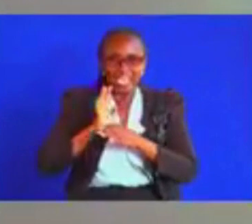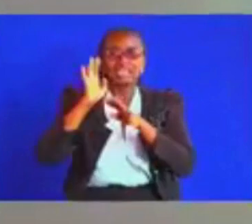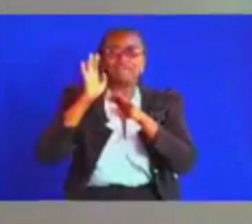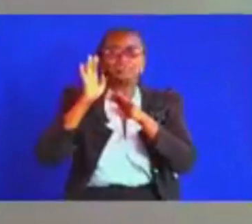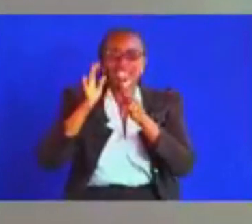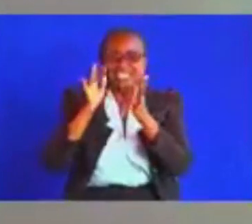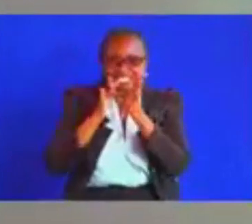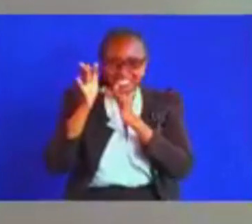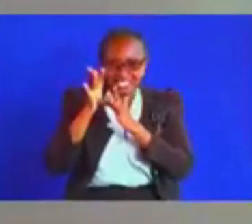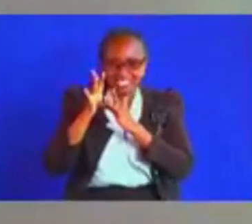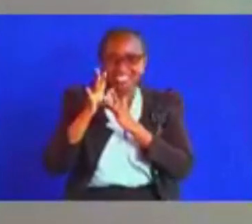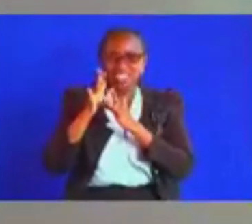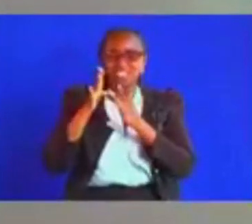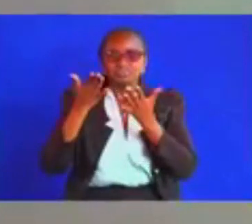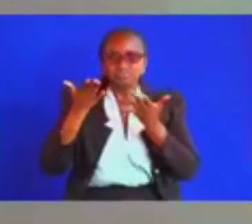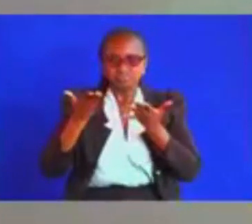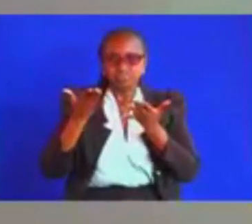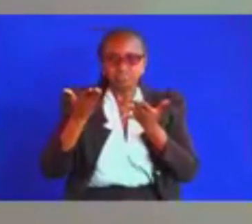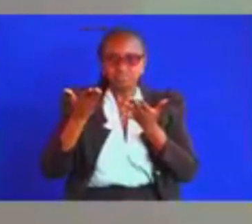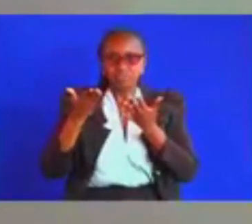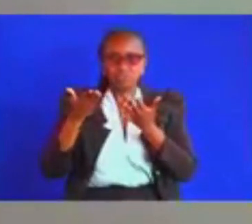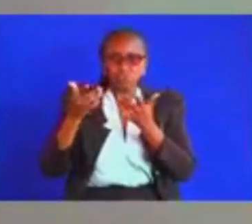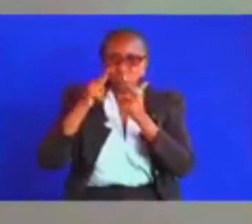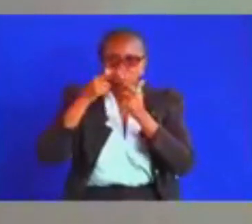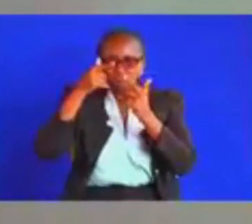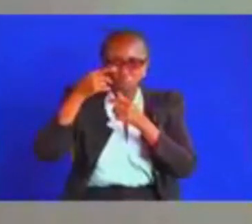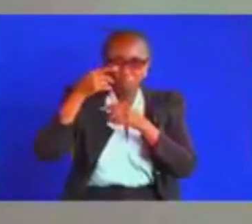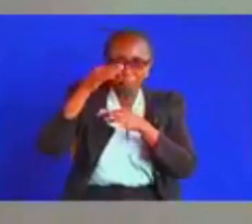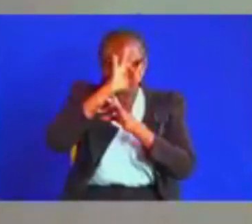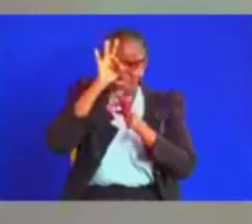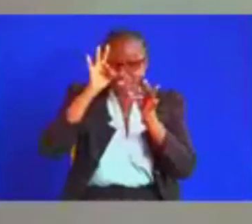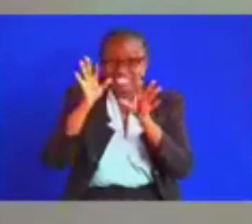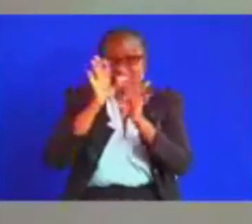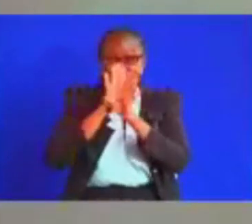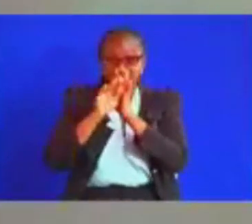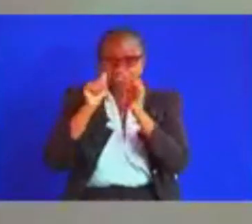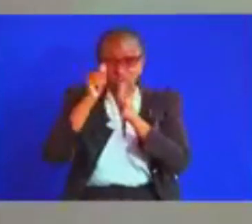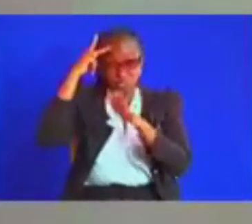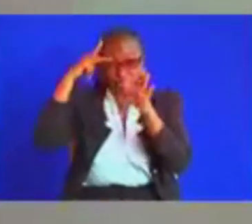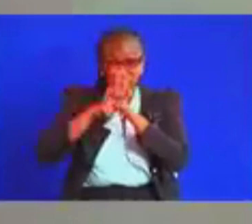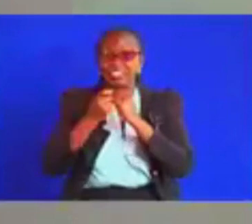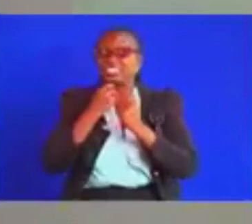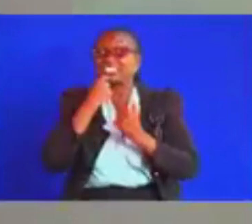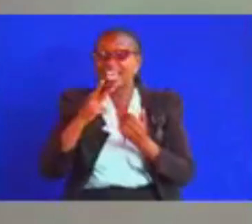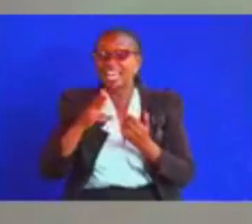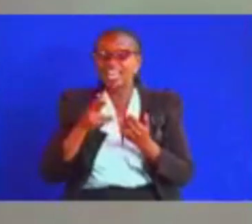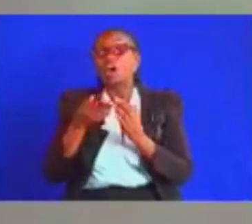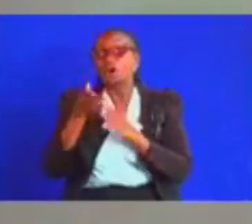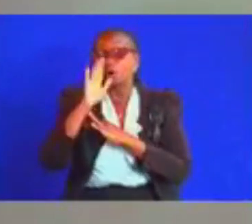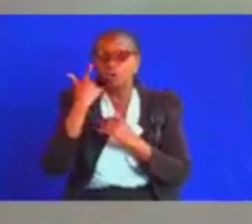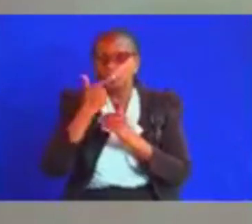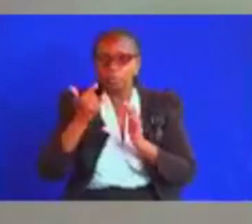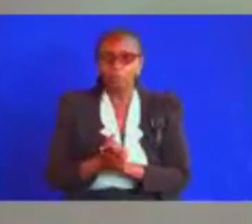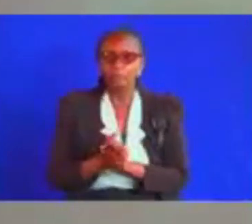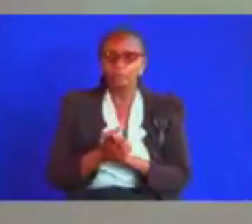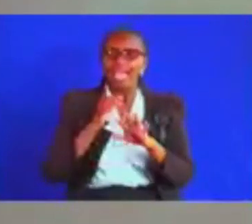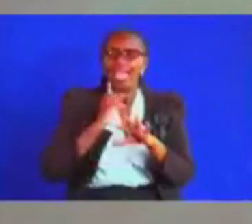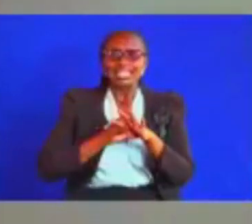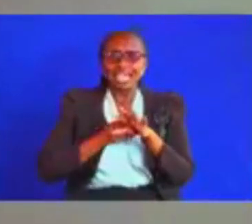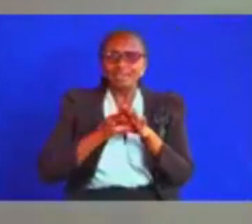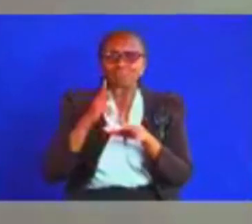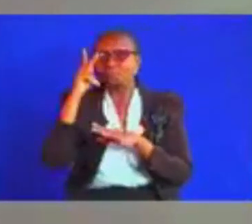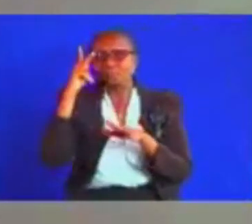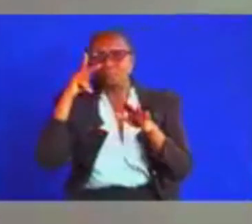reference point and a marking script to correct everything the prophets told us God was. So, if the prophet